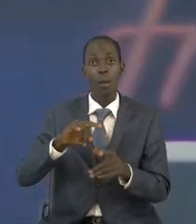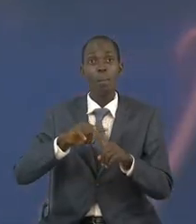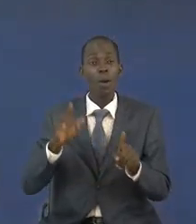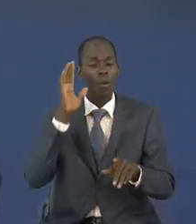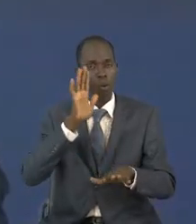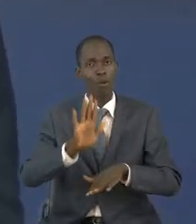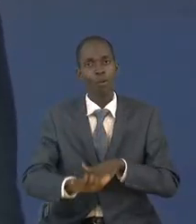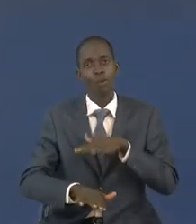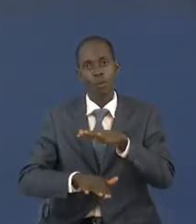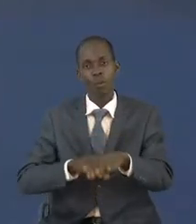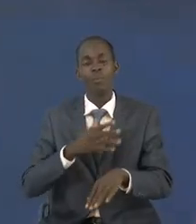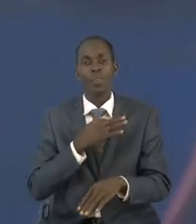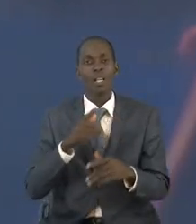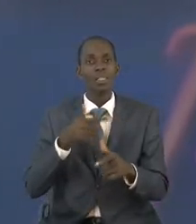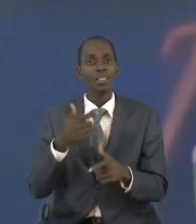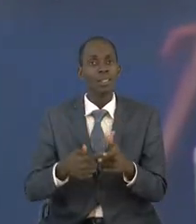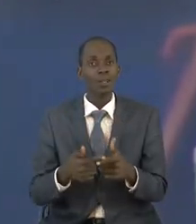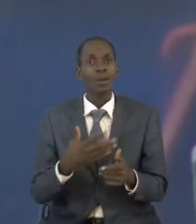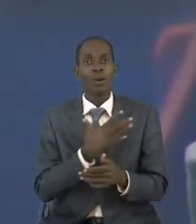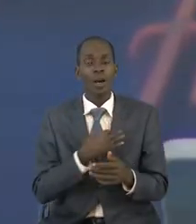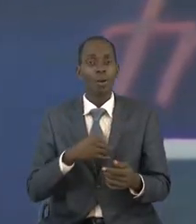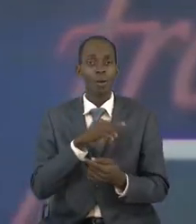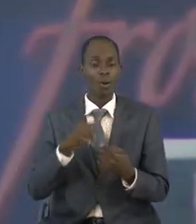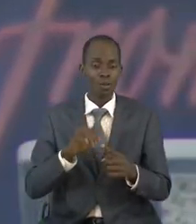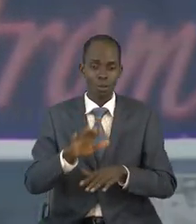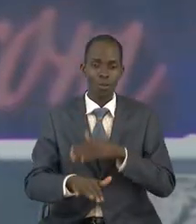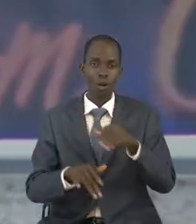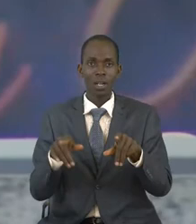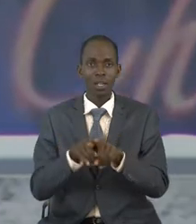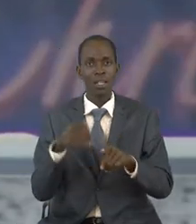then when he walks like the father, when he